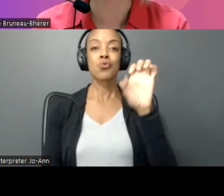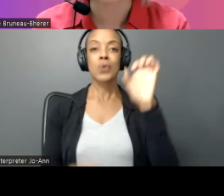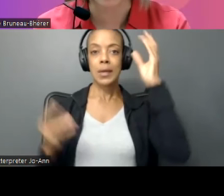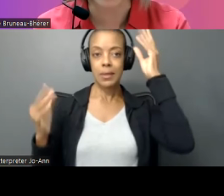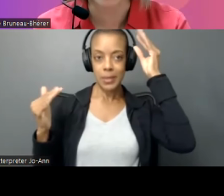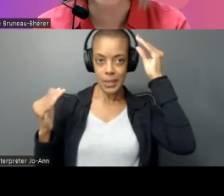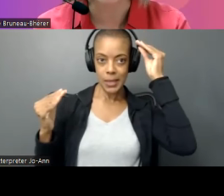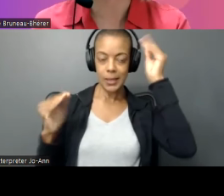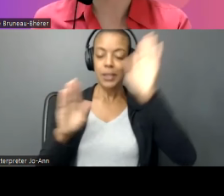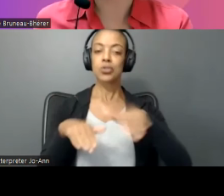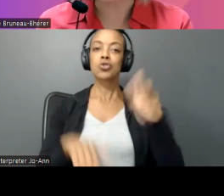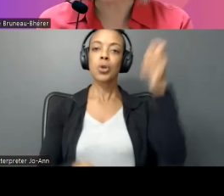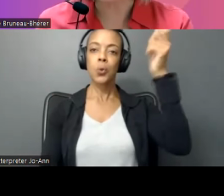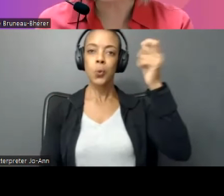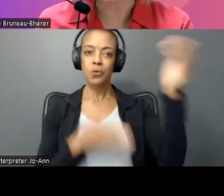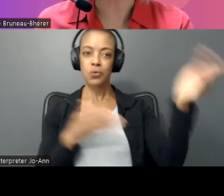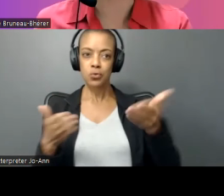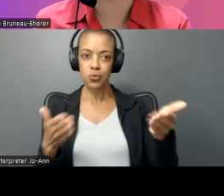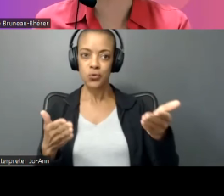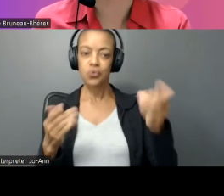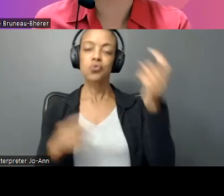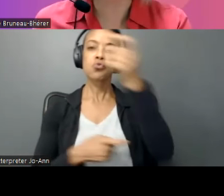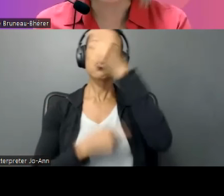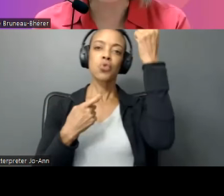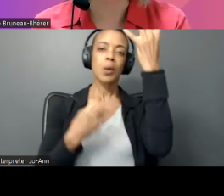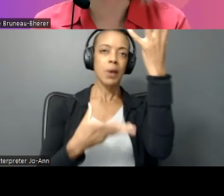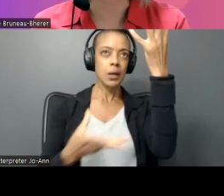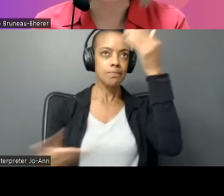Child Welfare Services, Trauma-Informed Approaches and